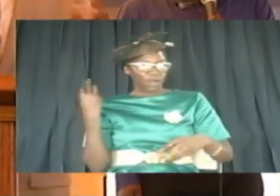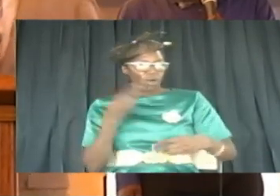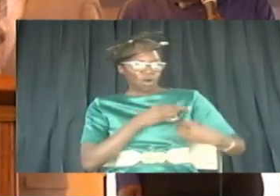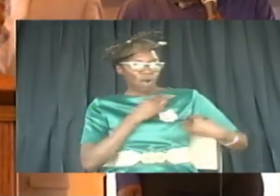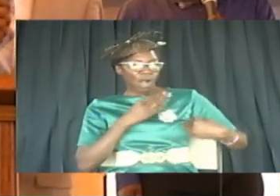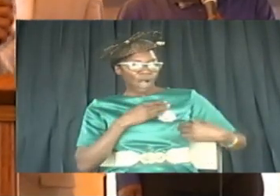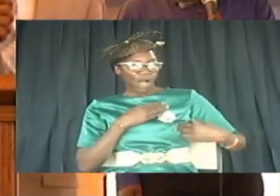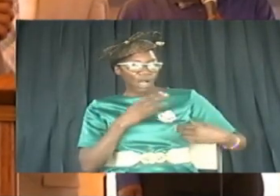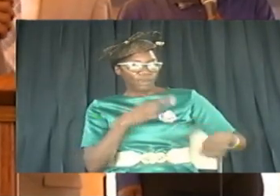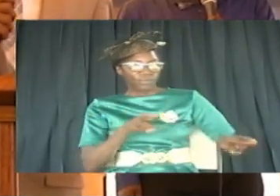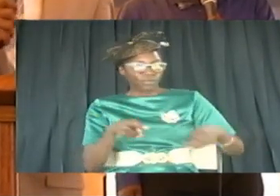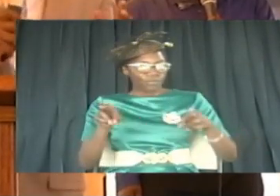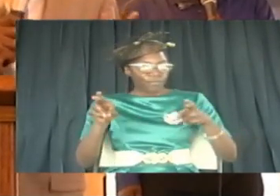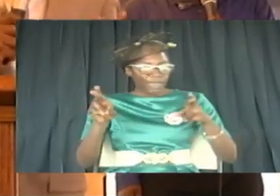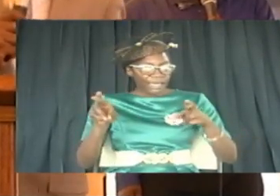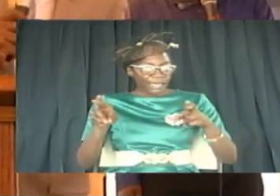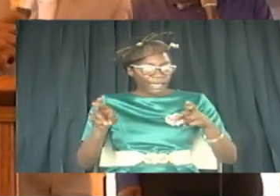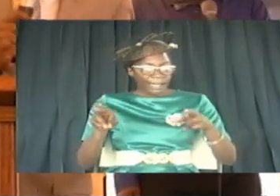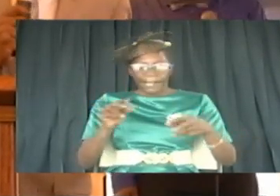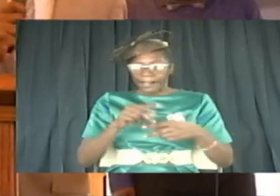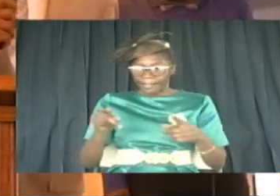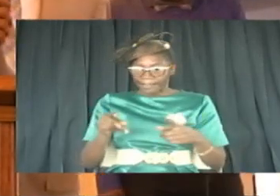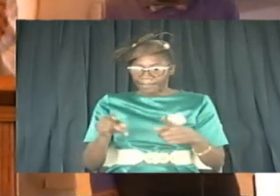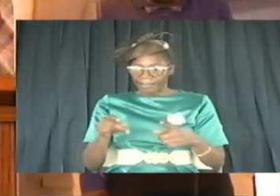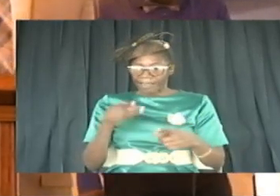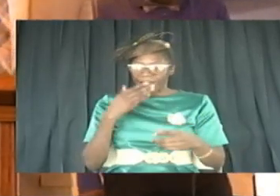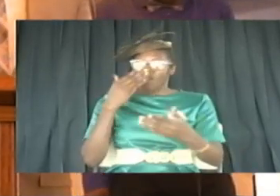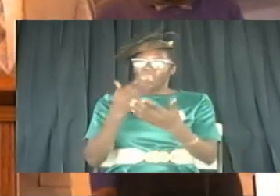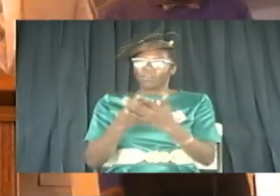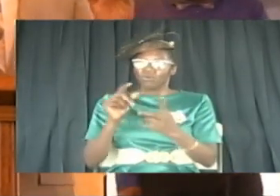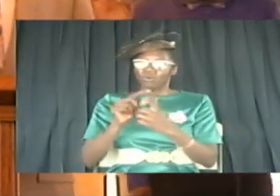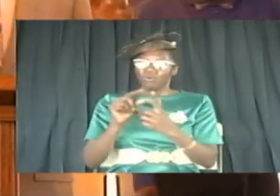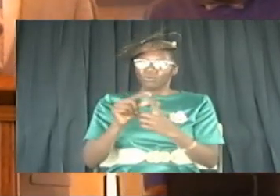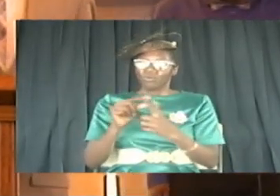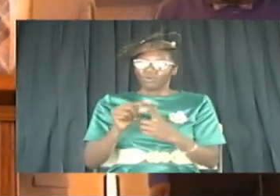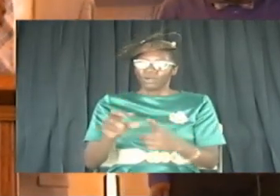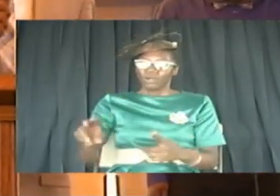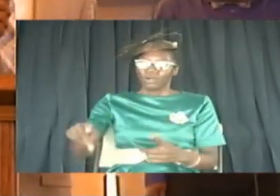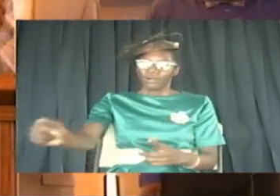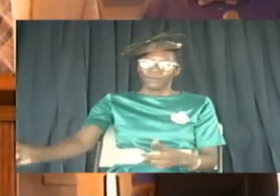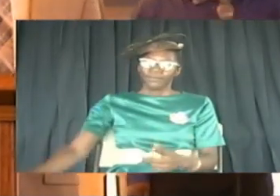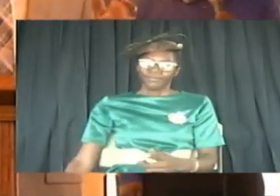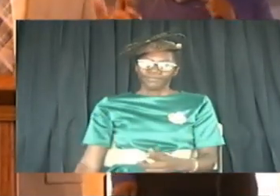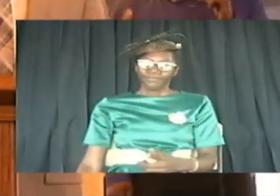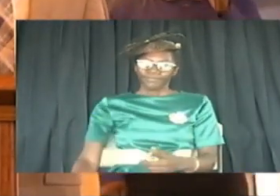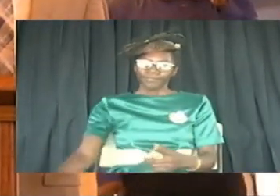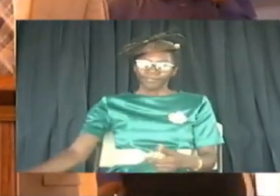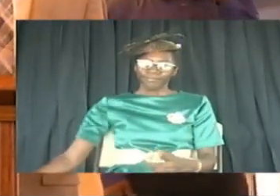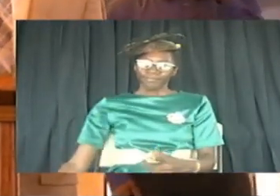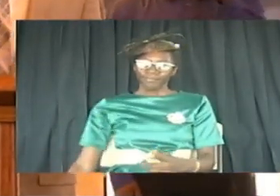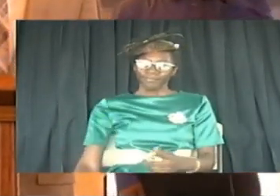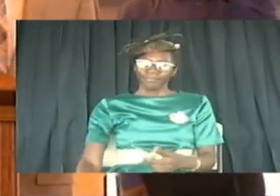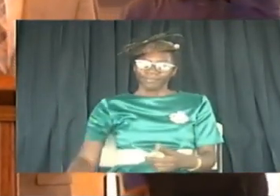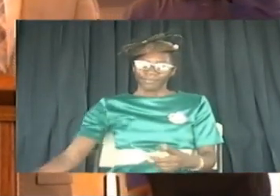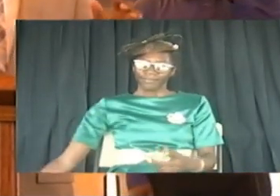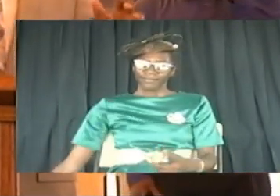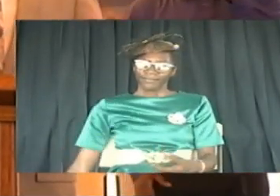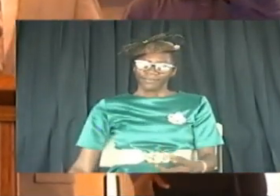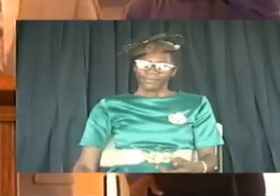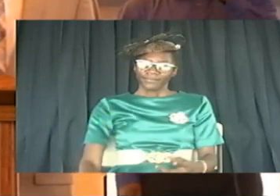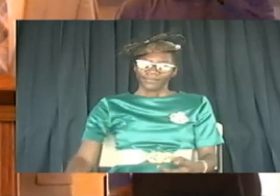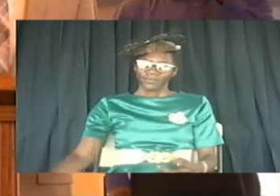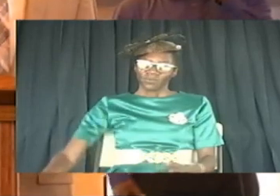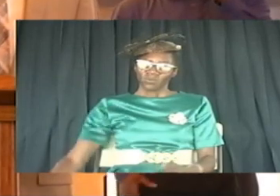ready. God, this is a profound word given to us, that we can be ready to take part in your supper. Let your will